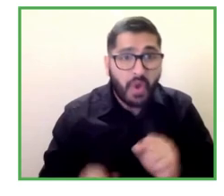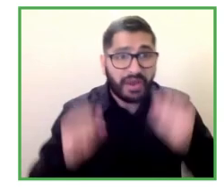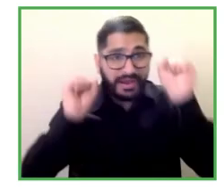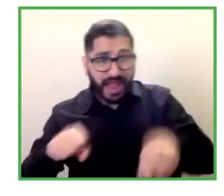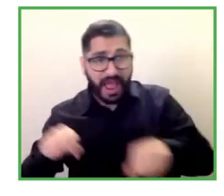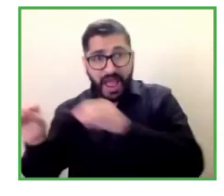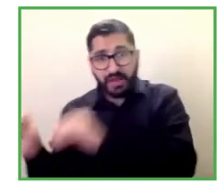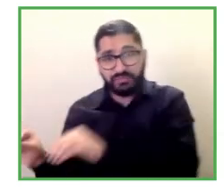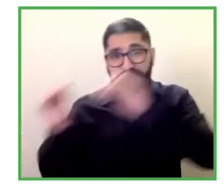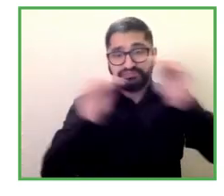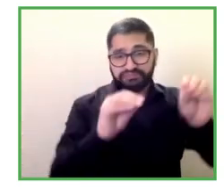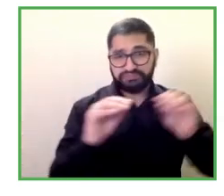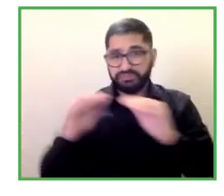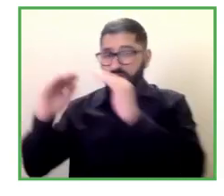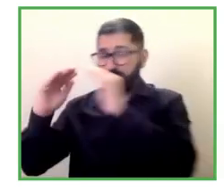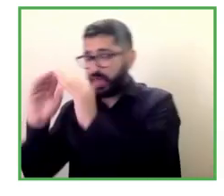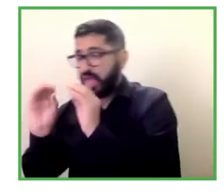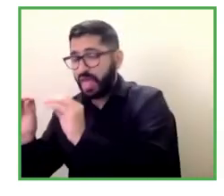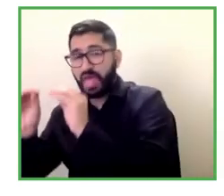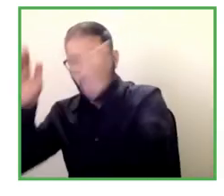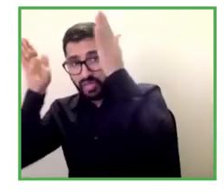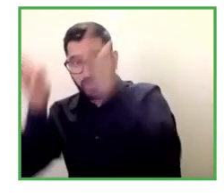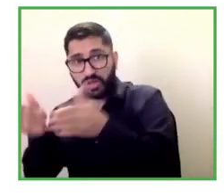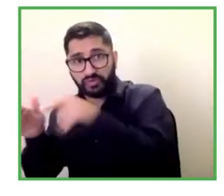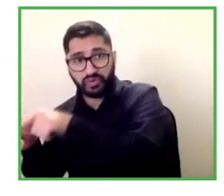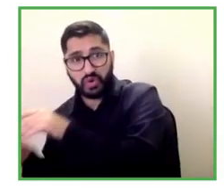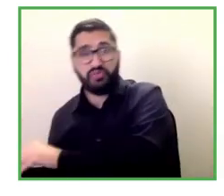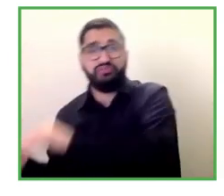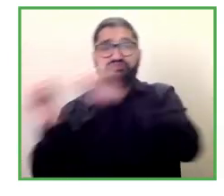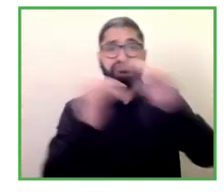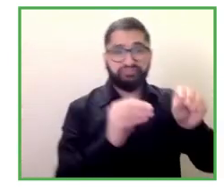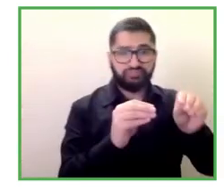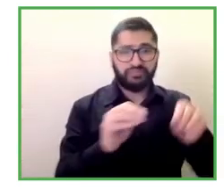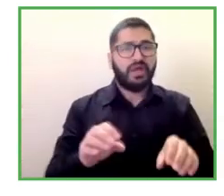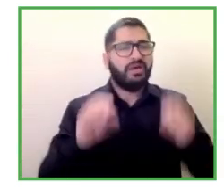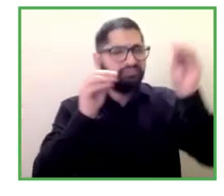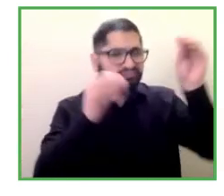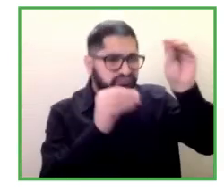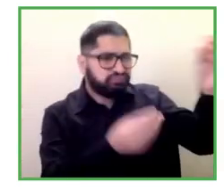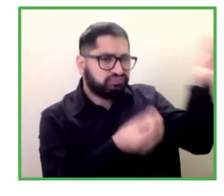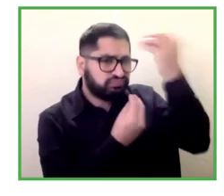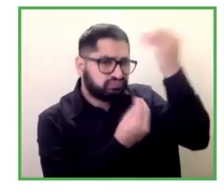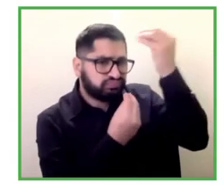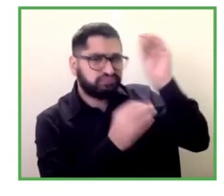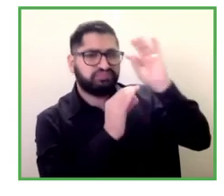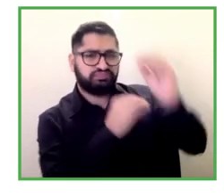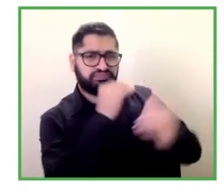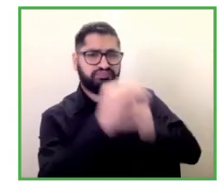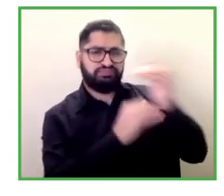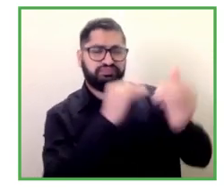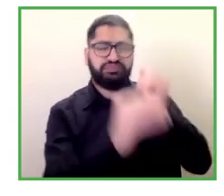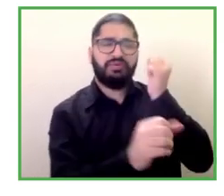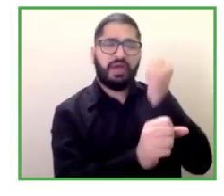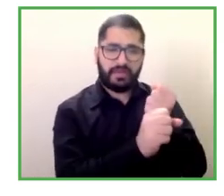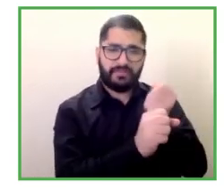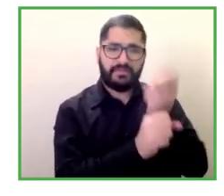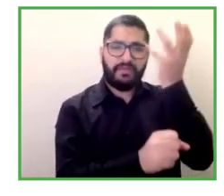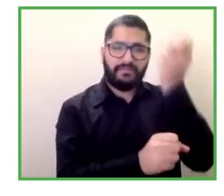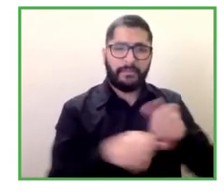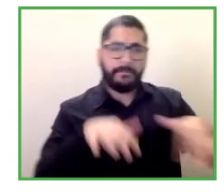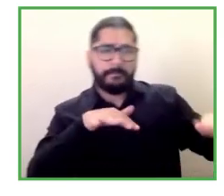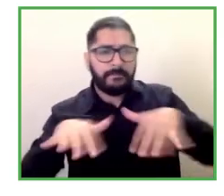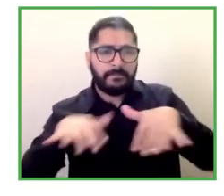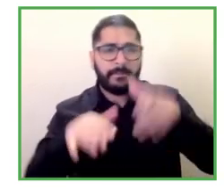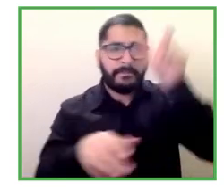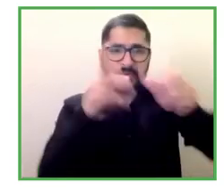a significant movement in the United States around apprenticeships. And through our work, we try to promote